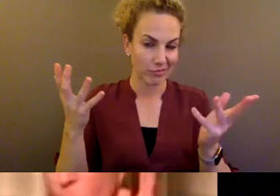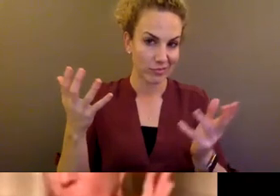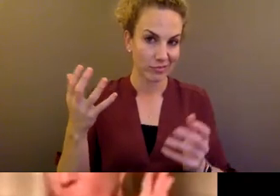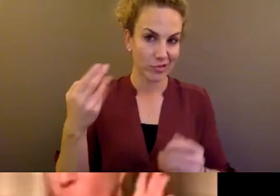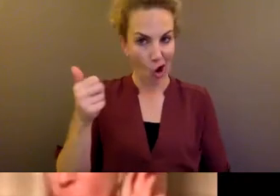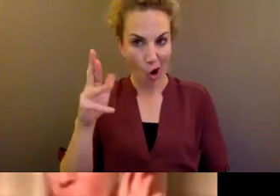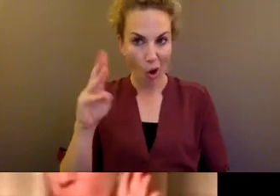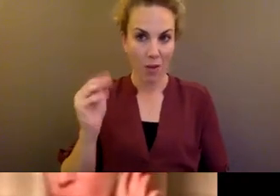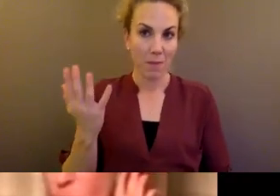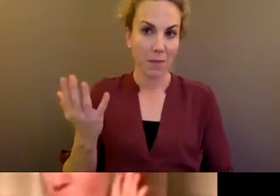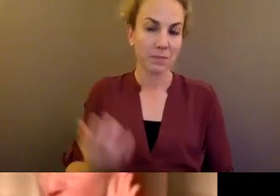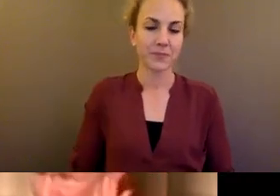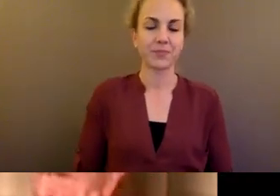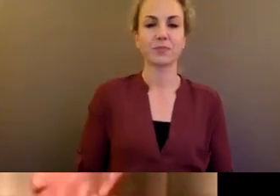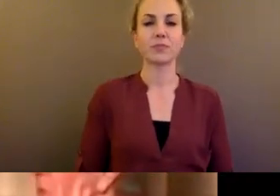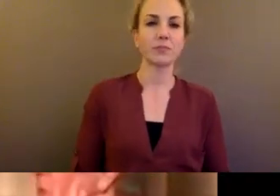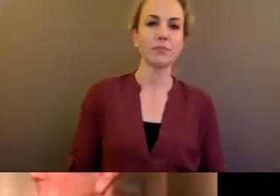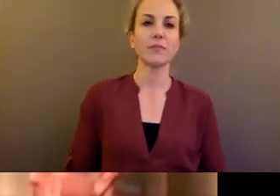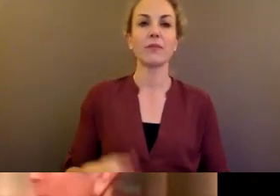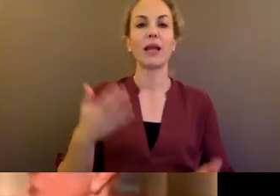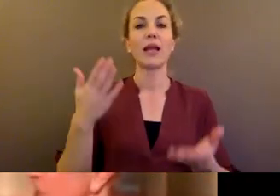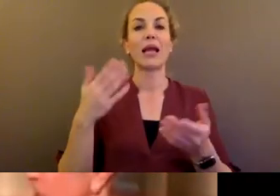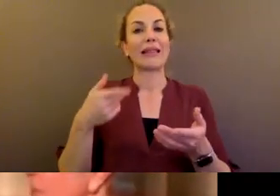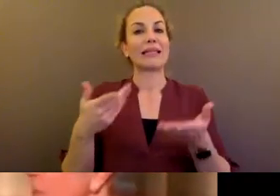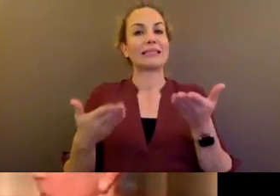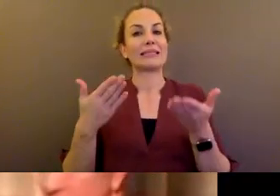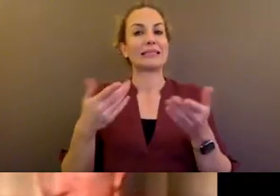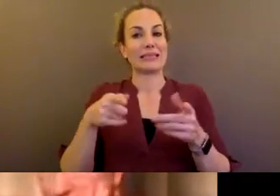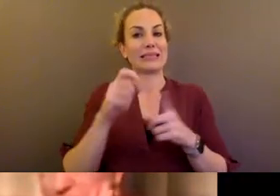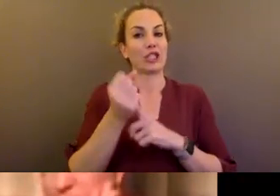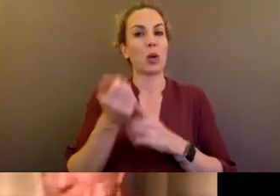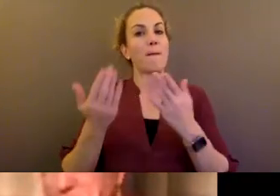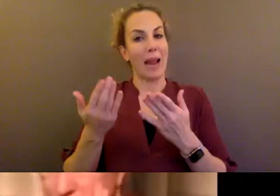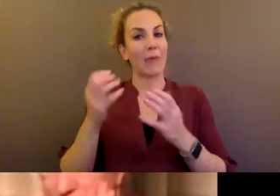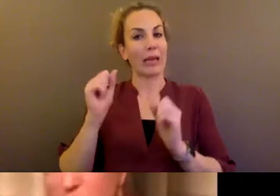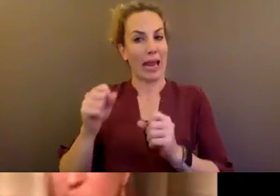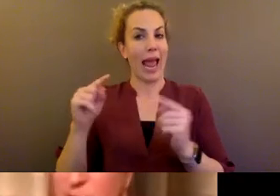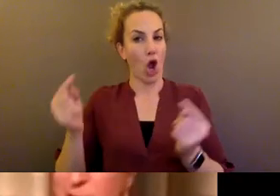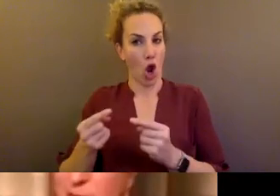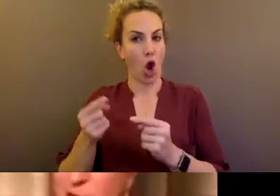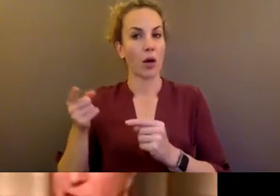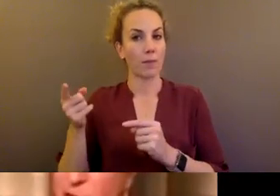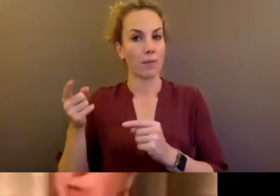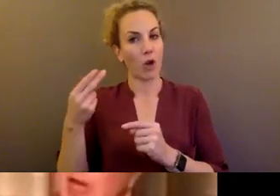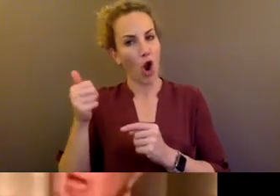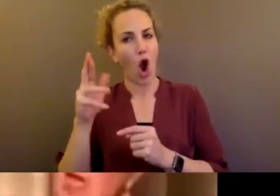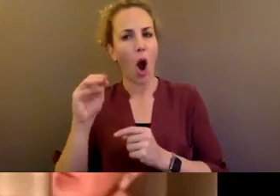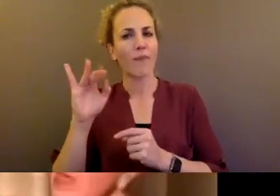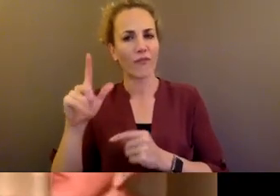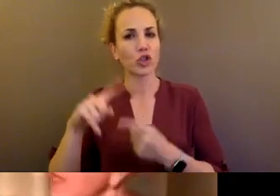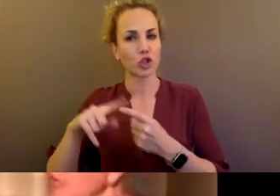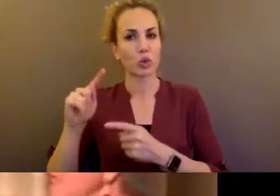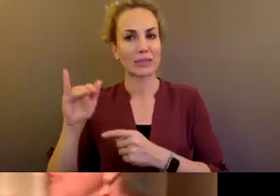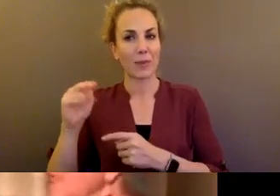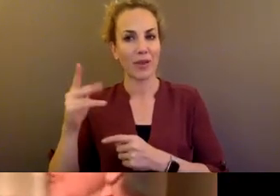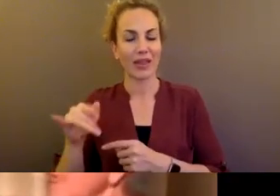Now, this might be harmful. This situation might be harmful to Timothy, but we got to explore that a little further.